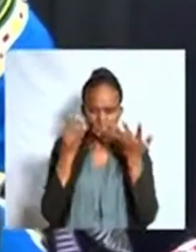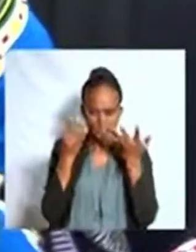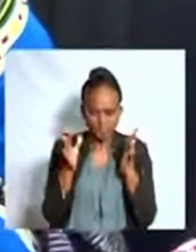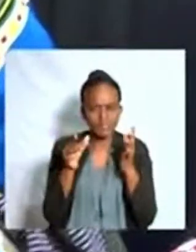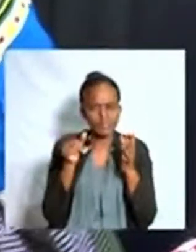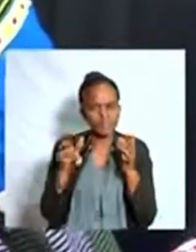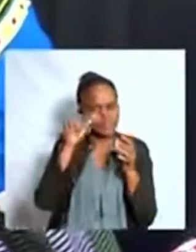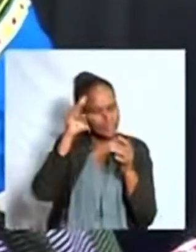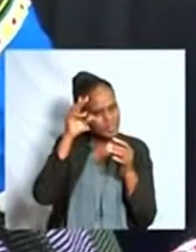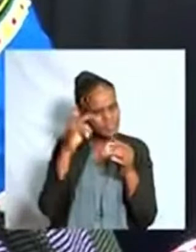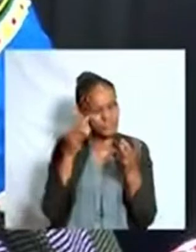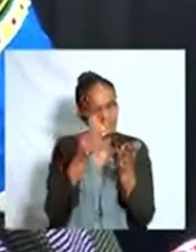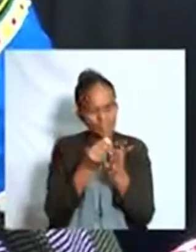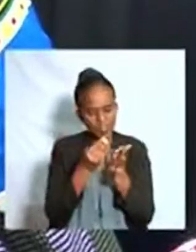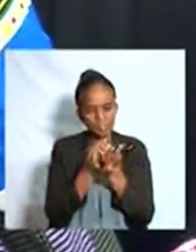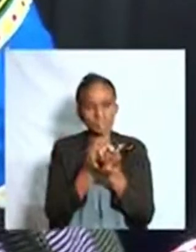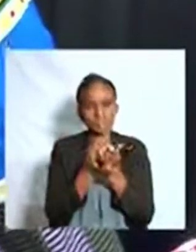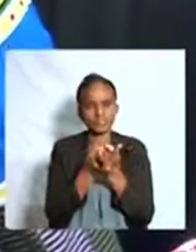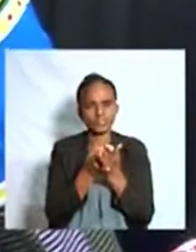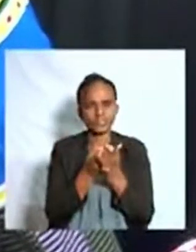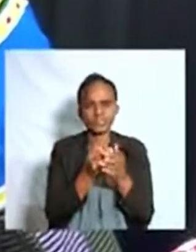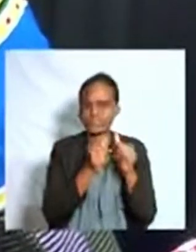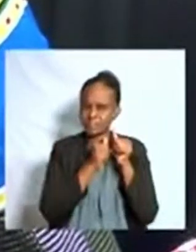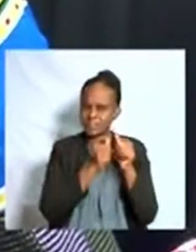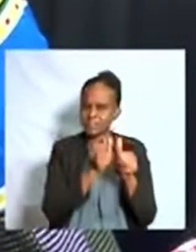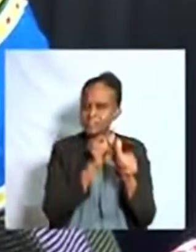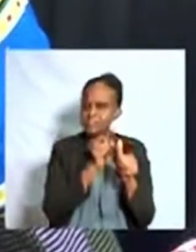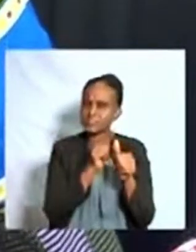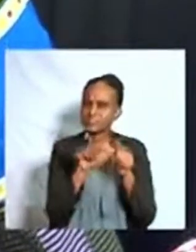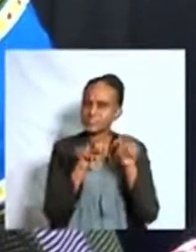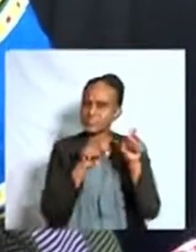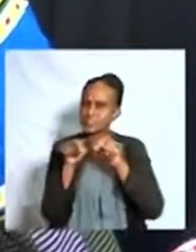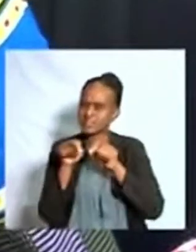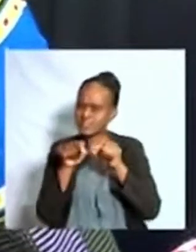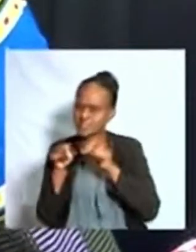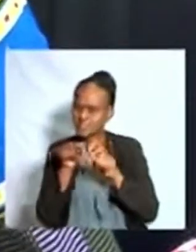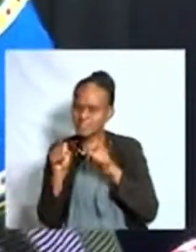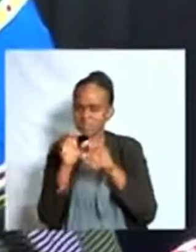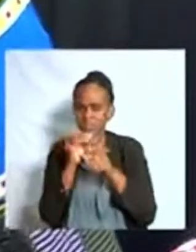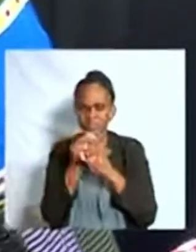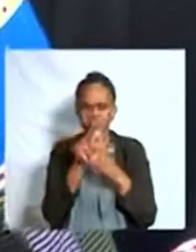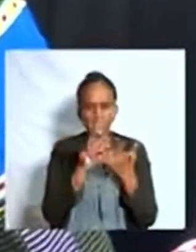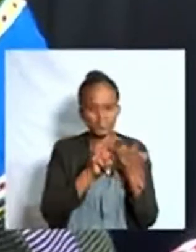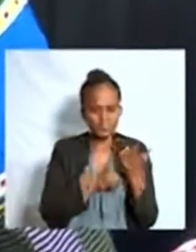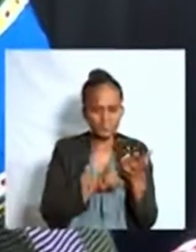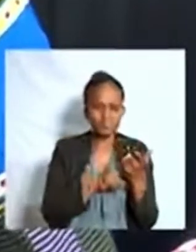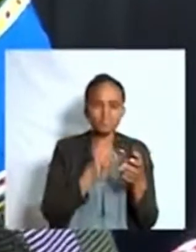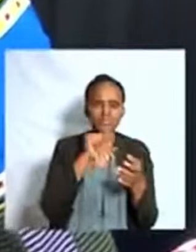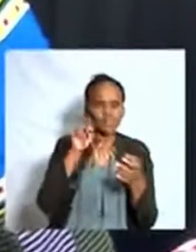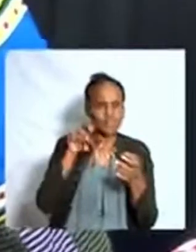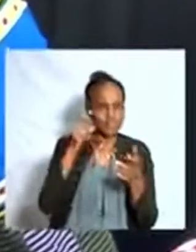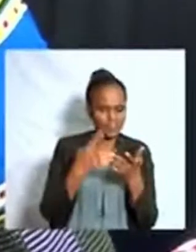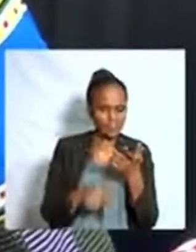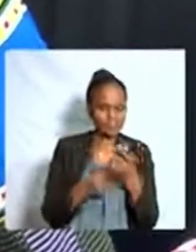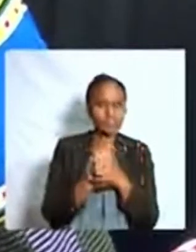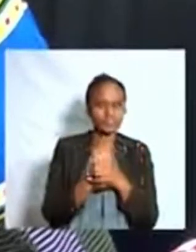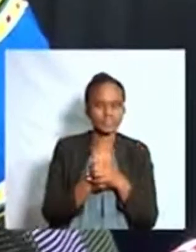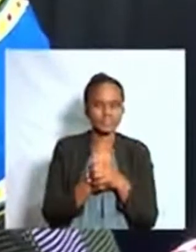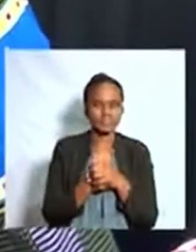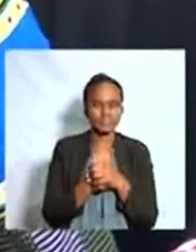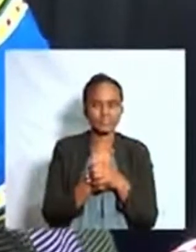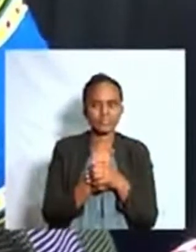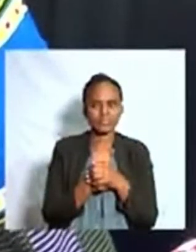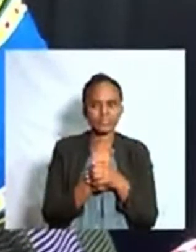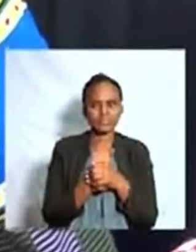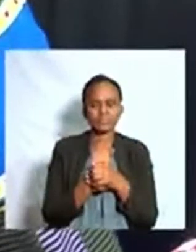the Ministry of Finance that according to the regulations or the rules, they are not supposed to,